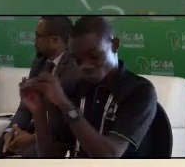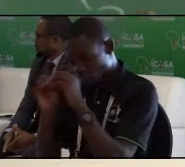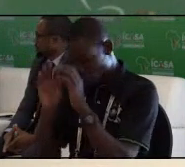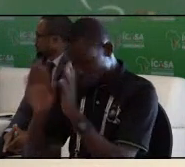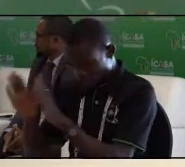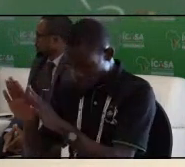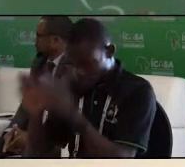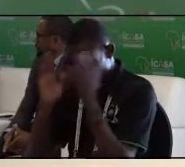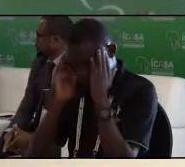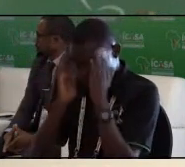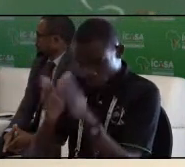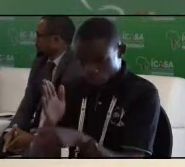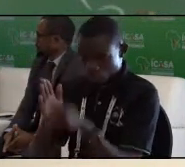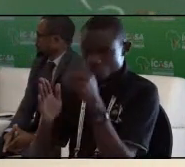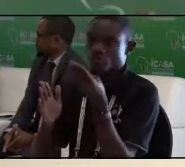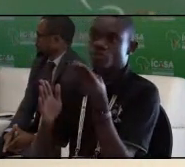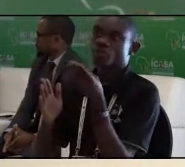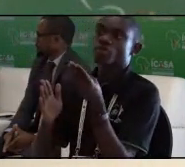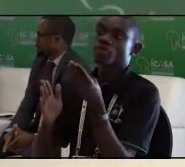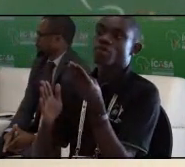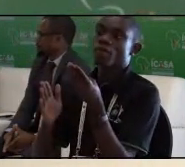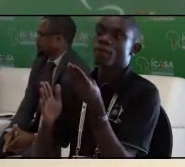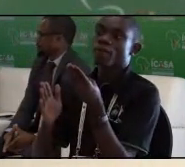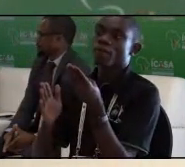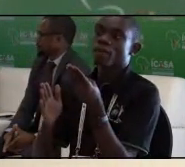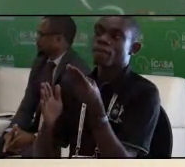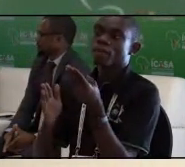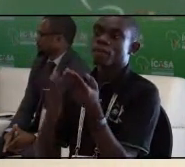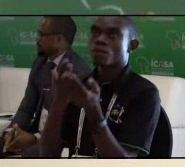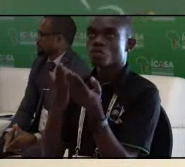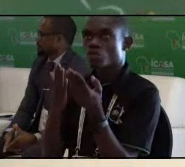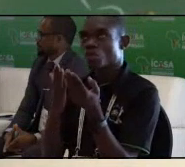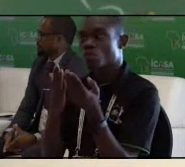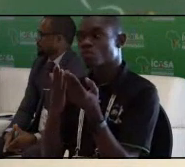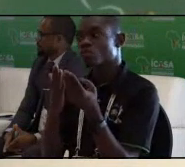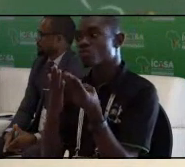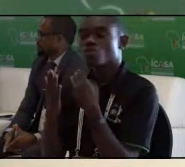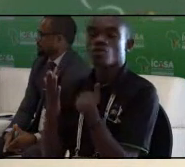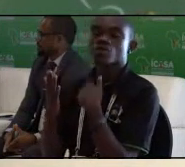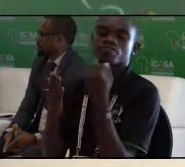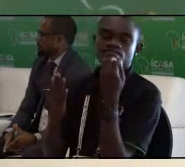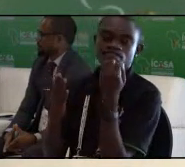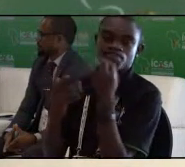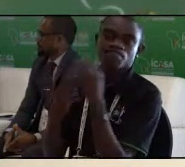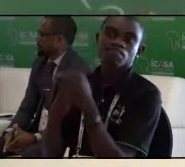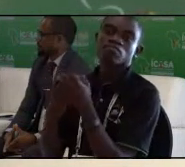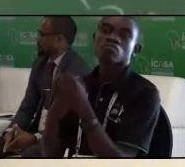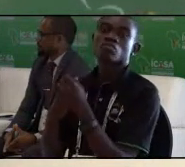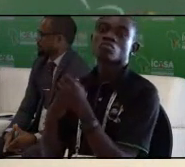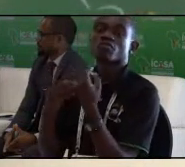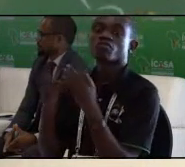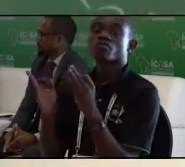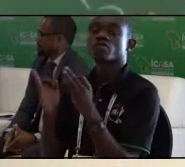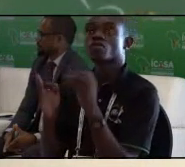affairs. Again, remember the target audience, those who can afford. So if there was a corporate event, we went there. And of course, there's